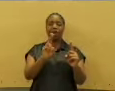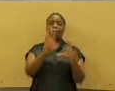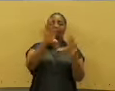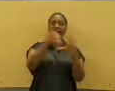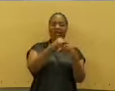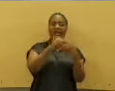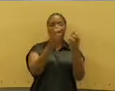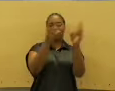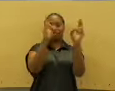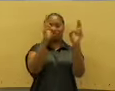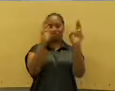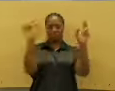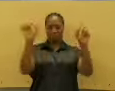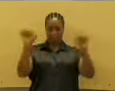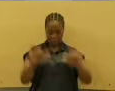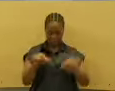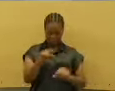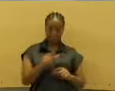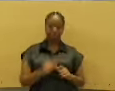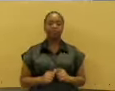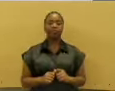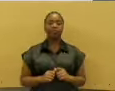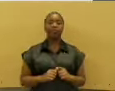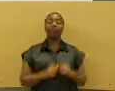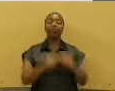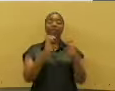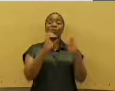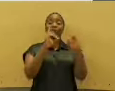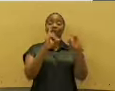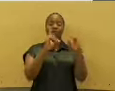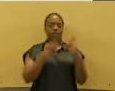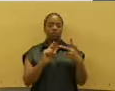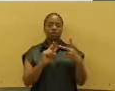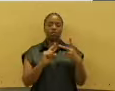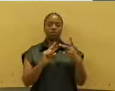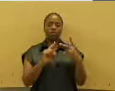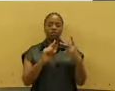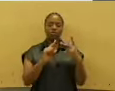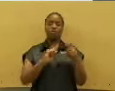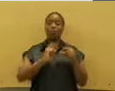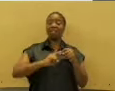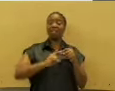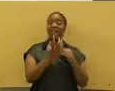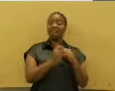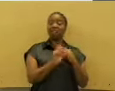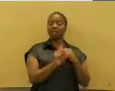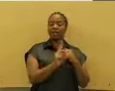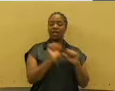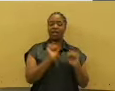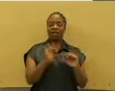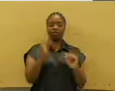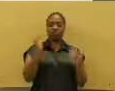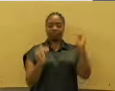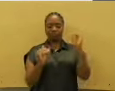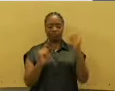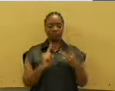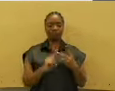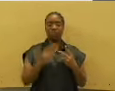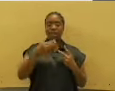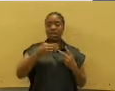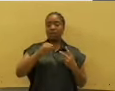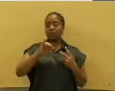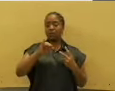bringing it back to here. So education level and HIV status can also cause or worsen inequalities. In some